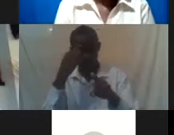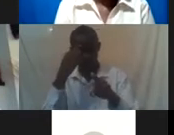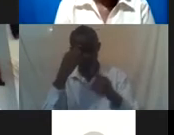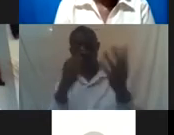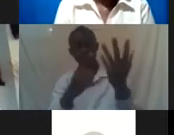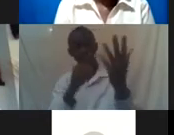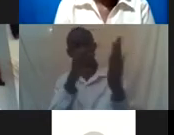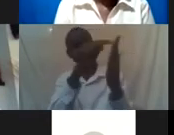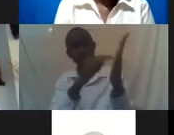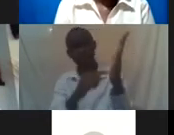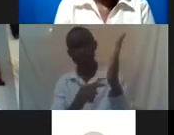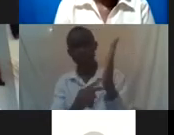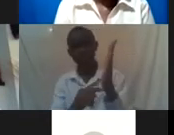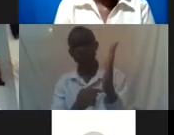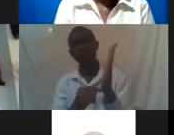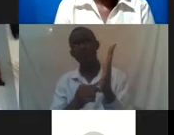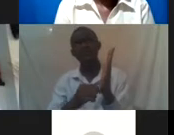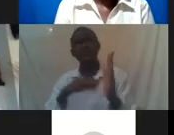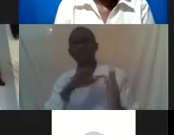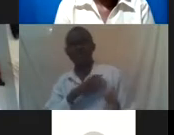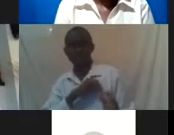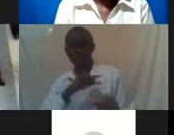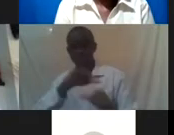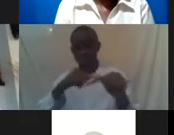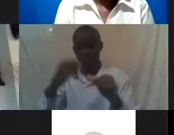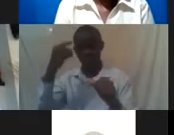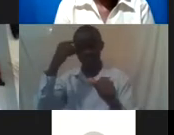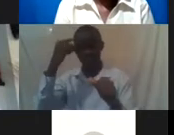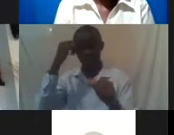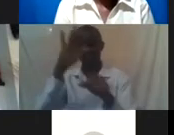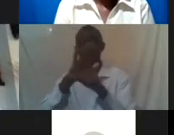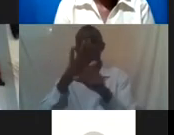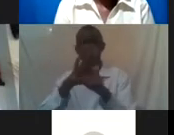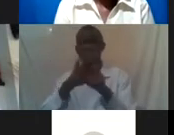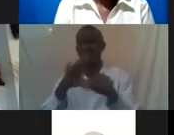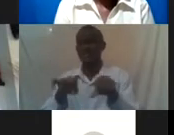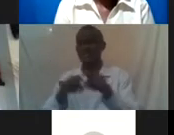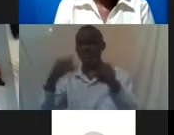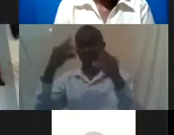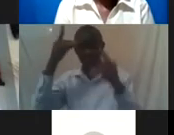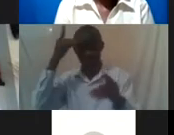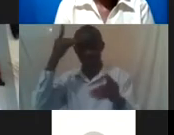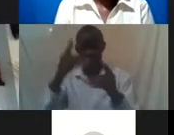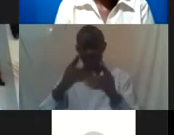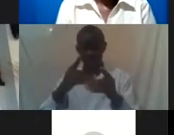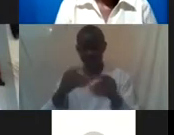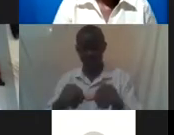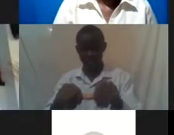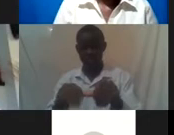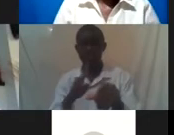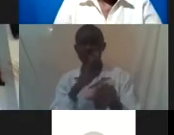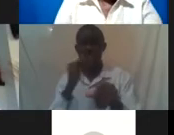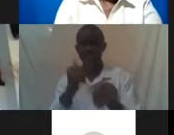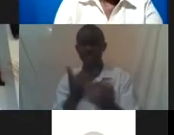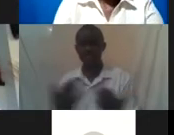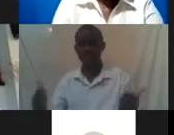about people's mind being clouded and decisions being guided by the combining of these things, you need